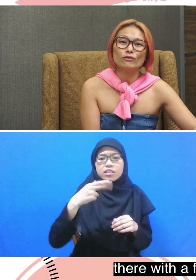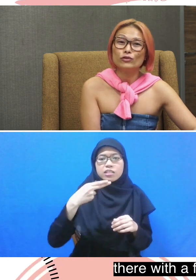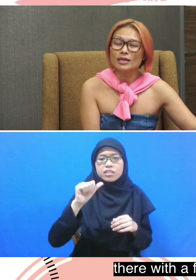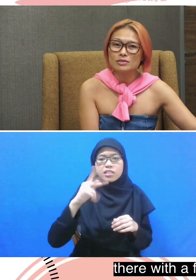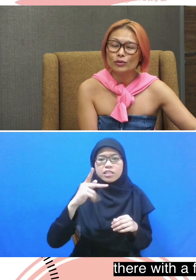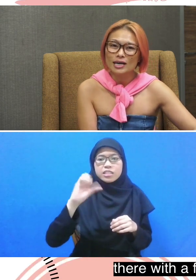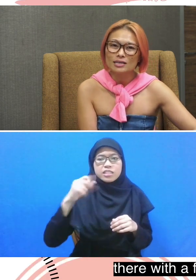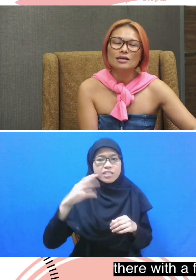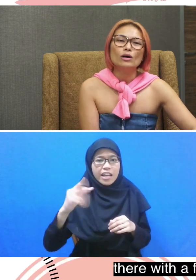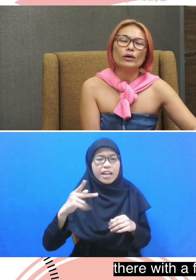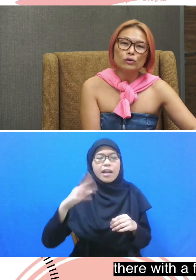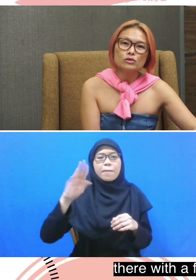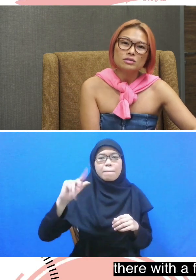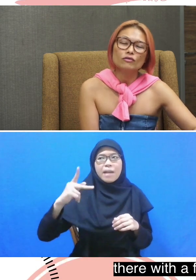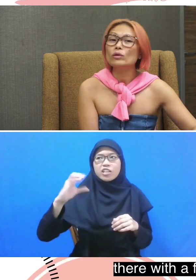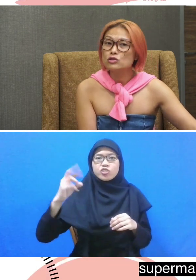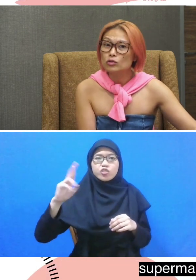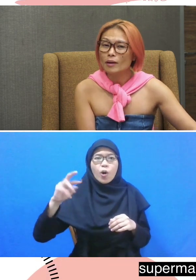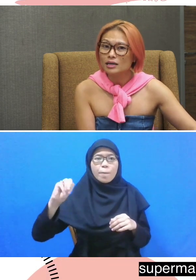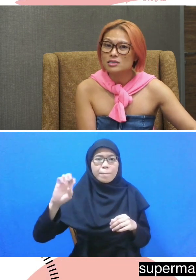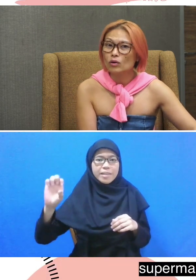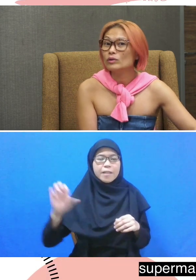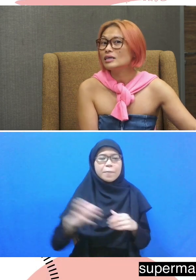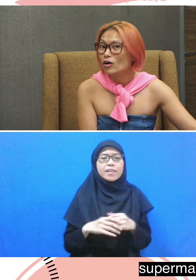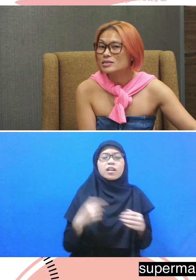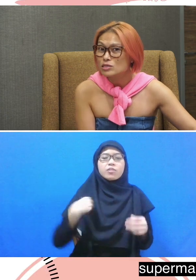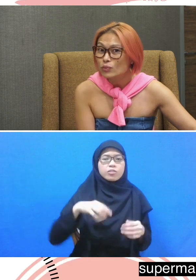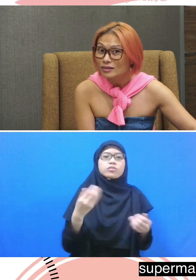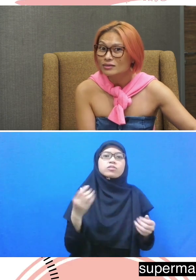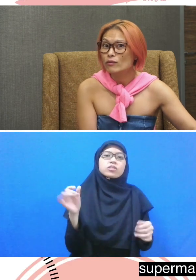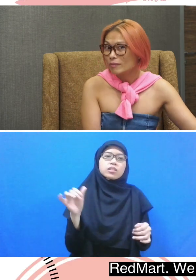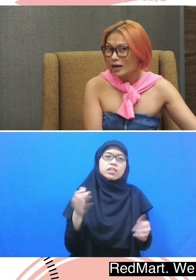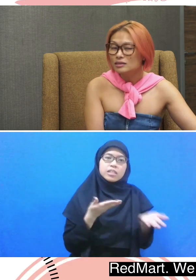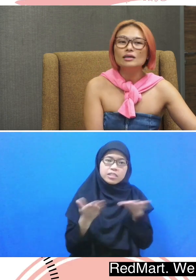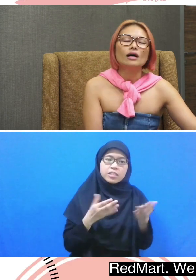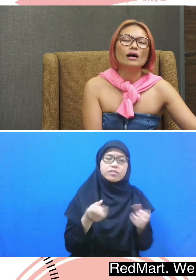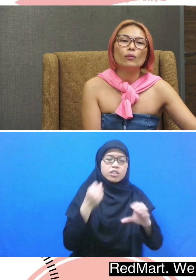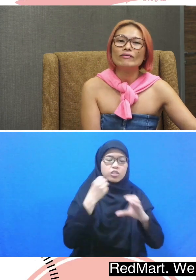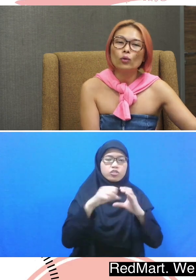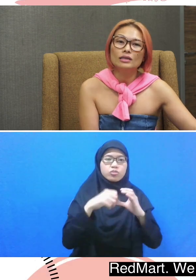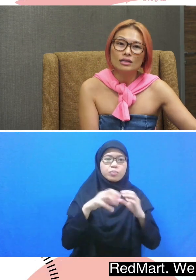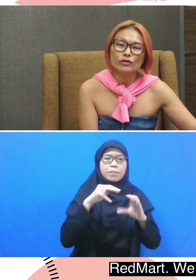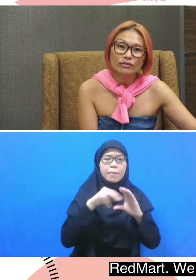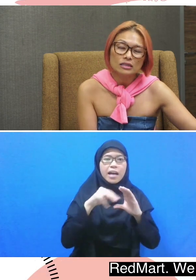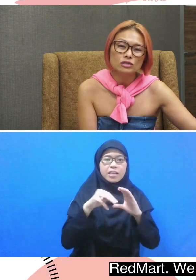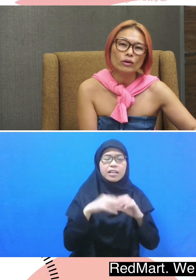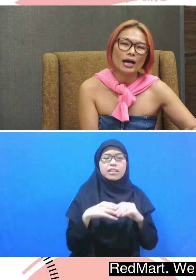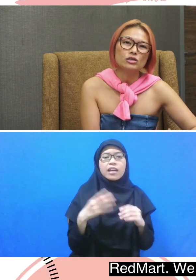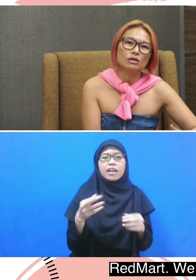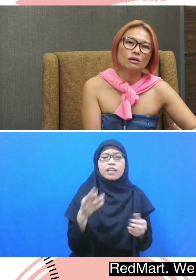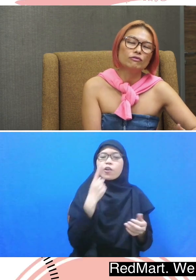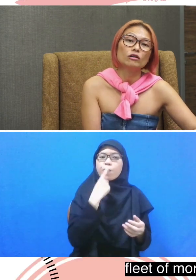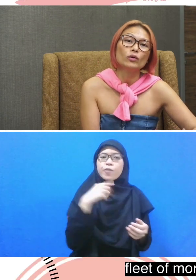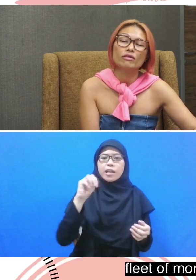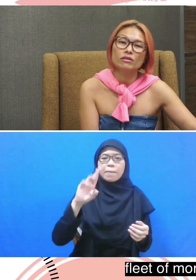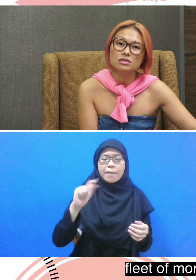with a few thousand products. We also serve all the supermarkets and all the e-commerce as well, like Redmart. We have our own delivery fleet. So we manage